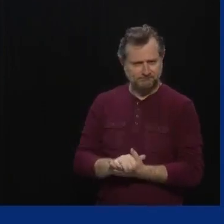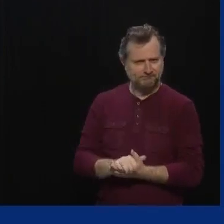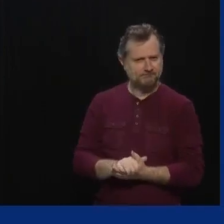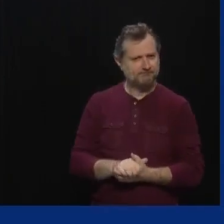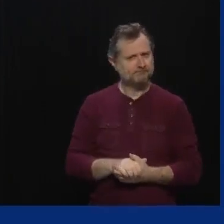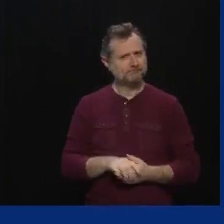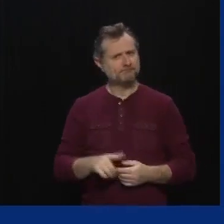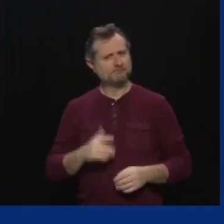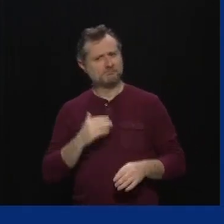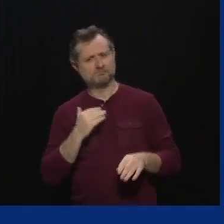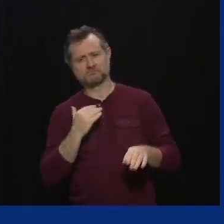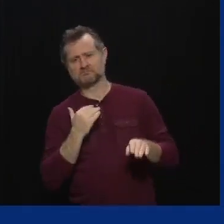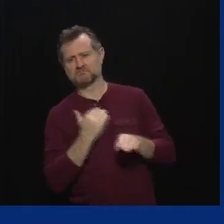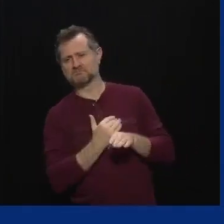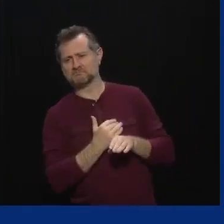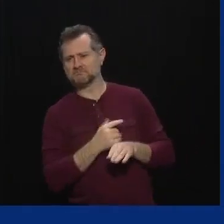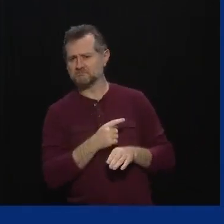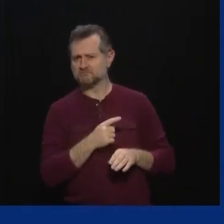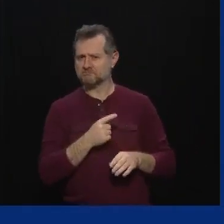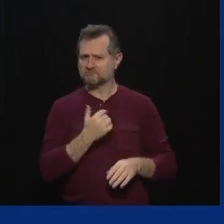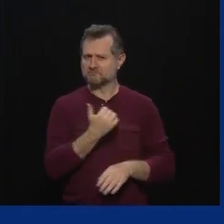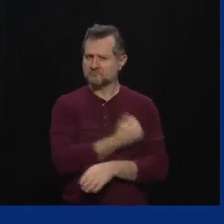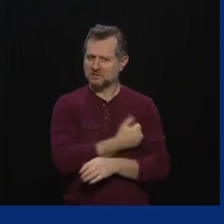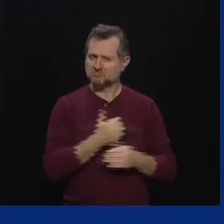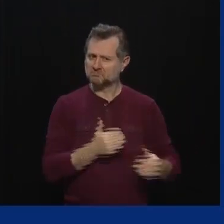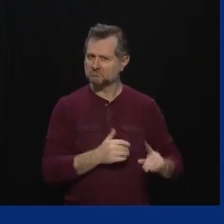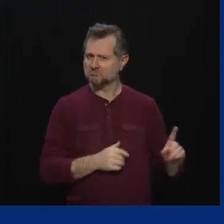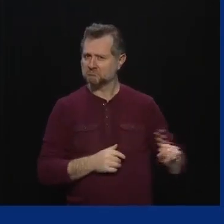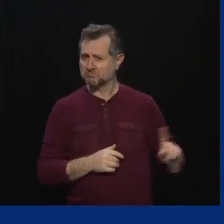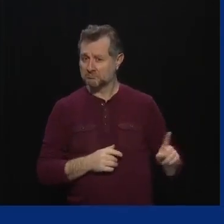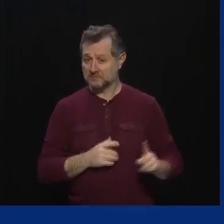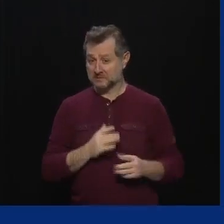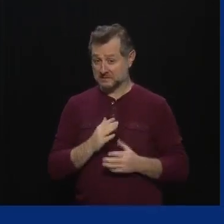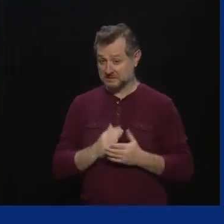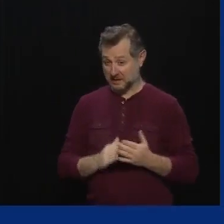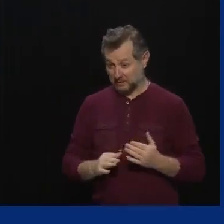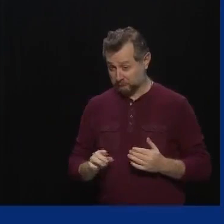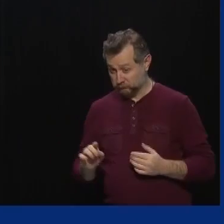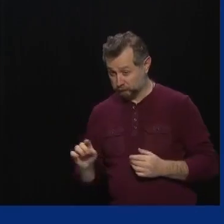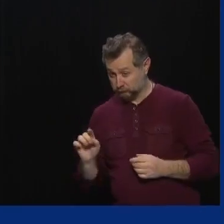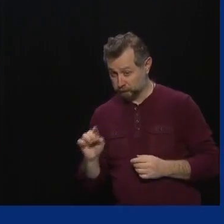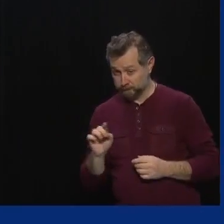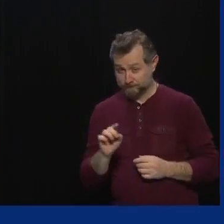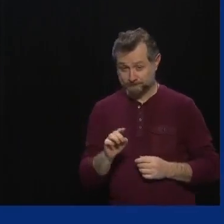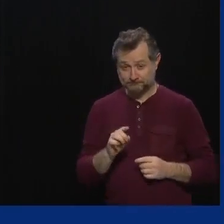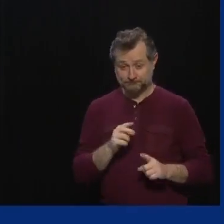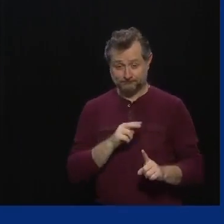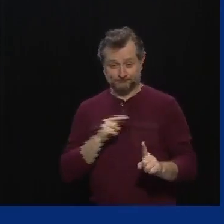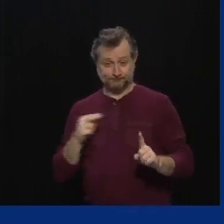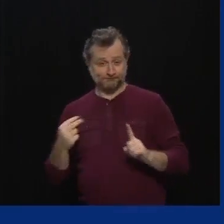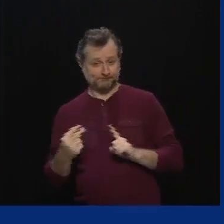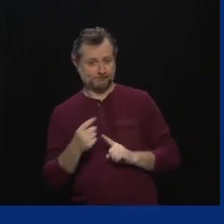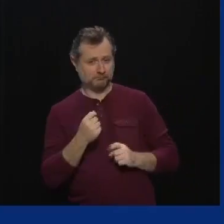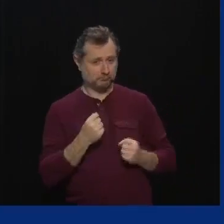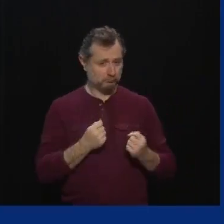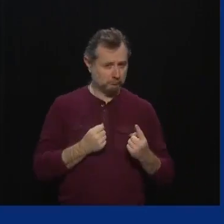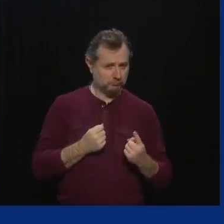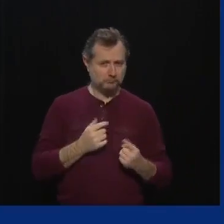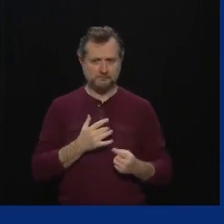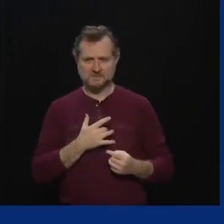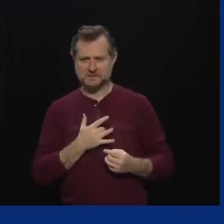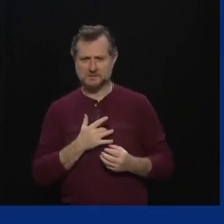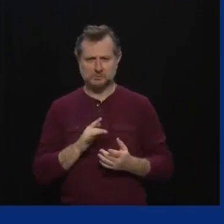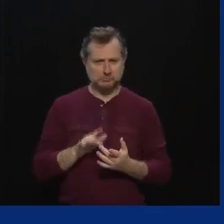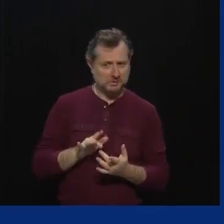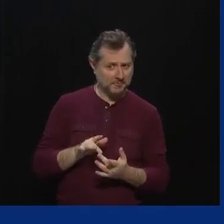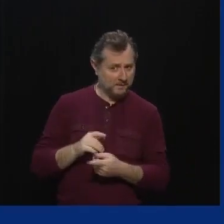some nexus here that you can understand or help reach these people? Oh, I completely